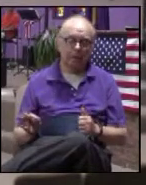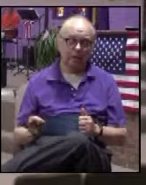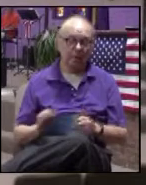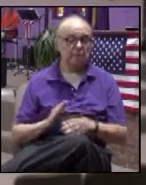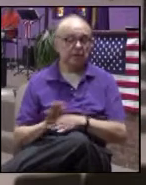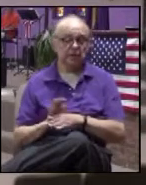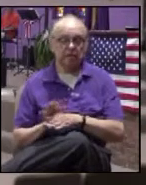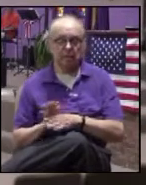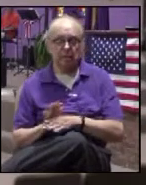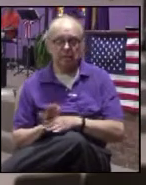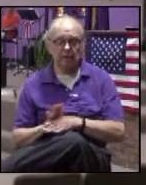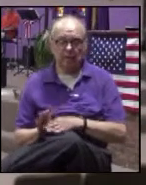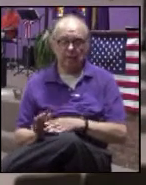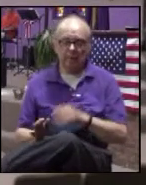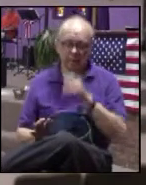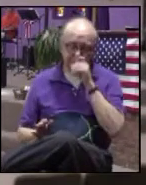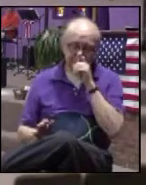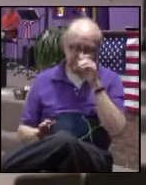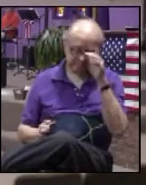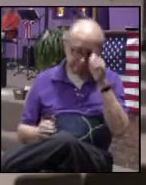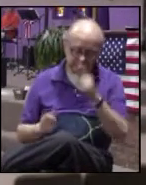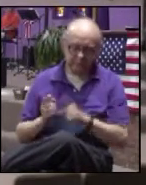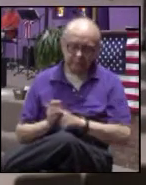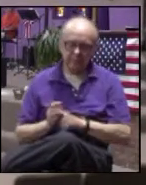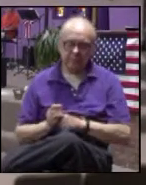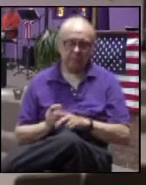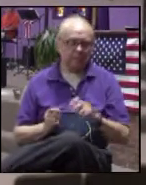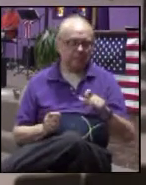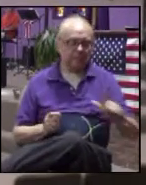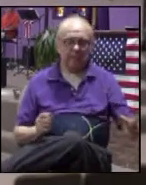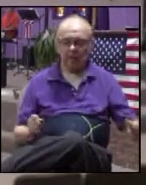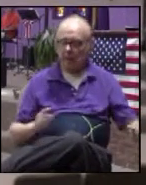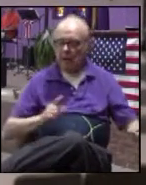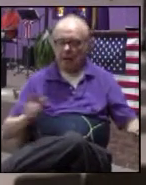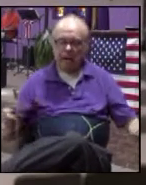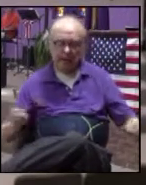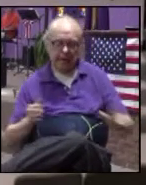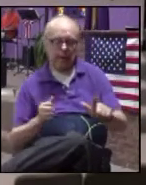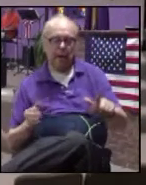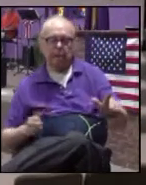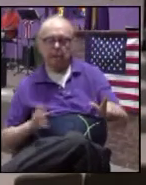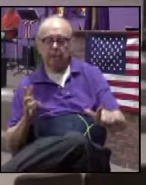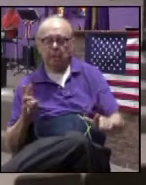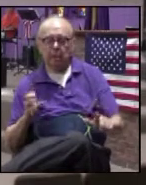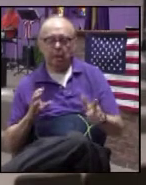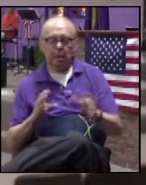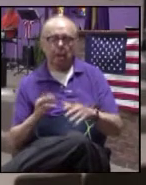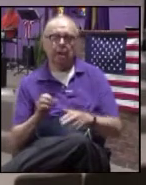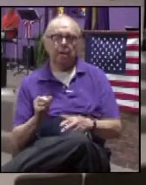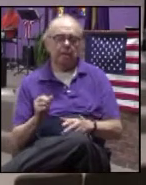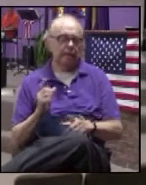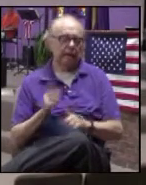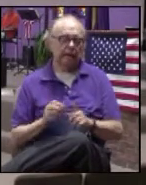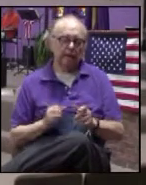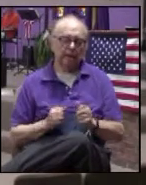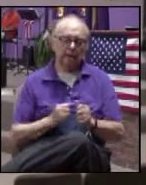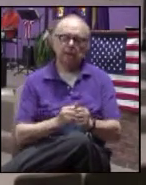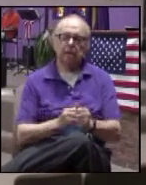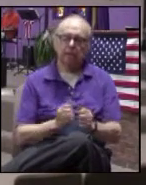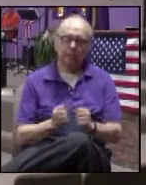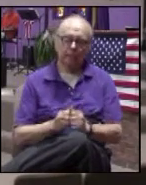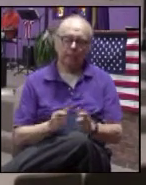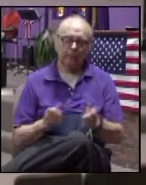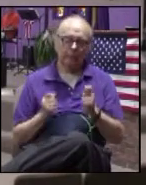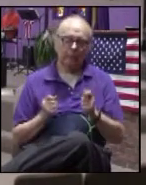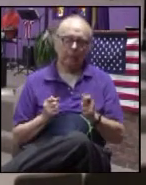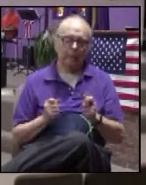busy. He's in the far left lane. I'm like 6 cars behind because it's just hard to keep up. All of a sudden,